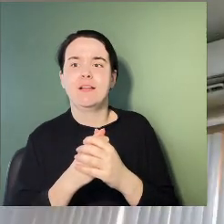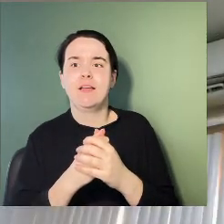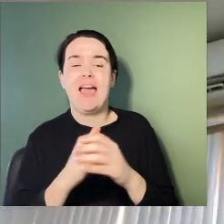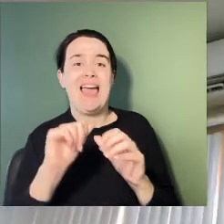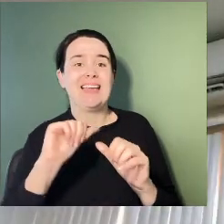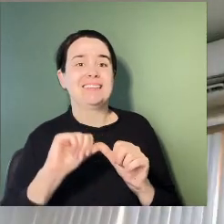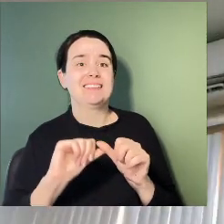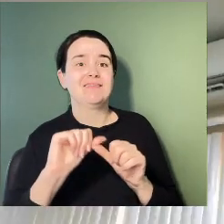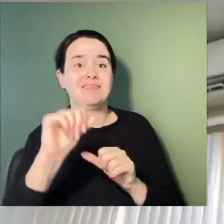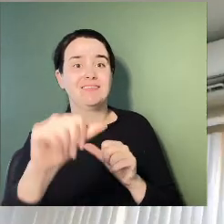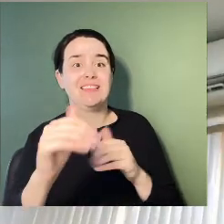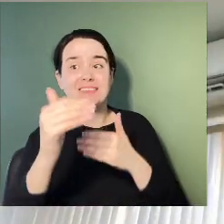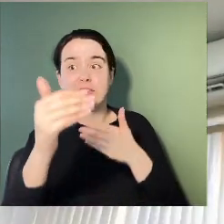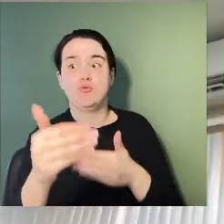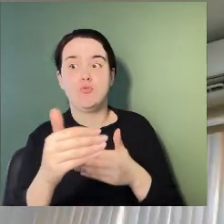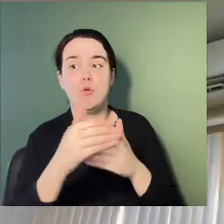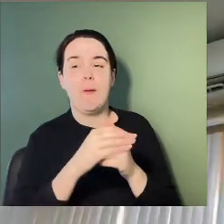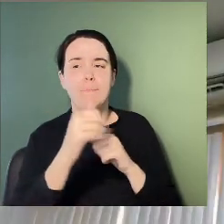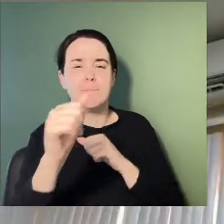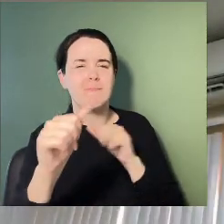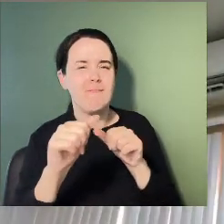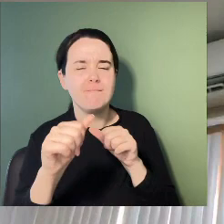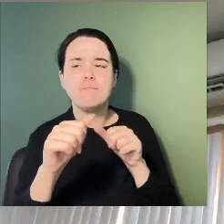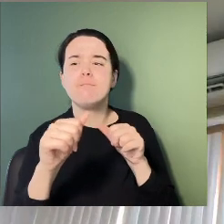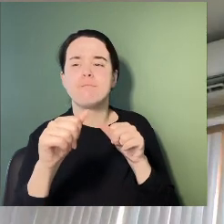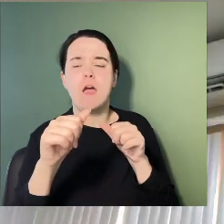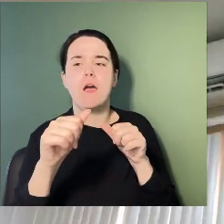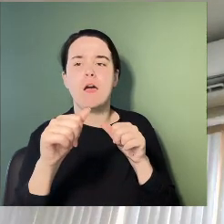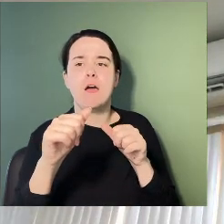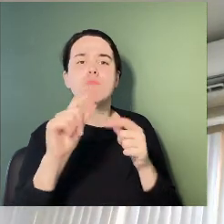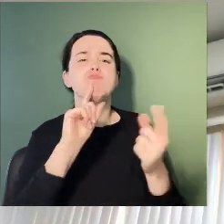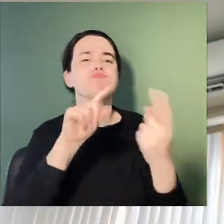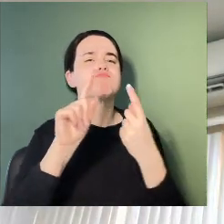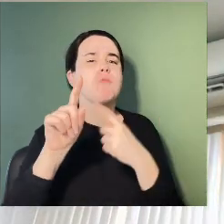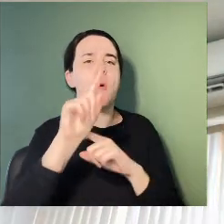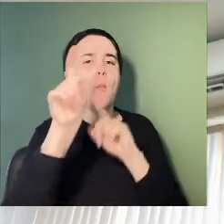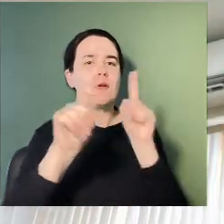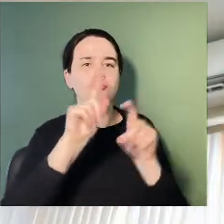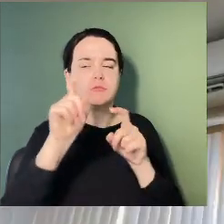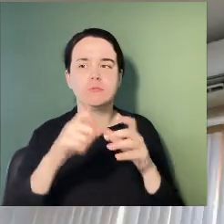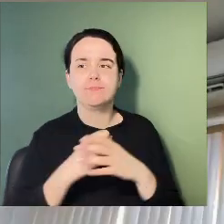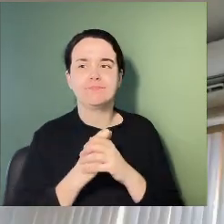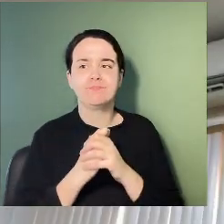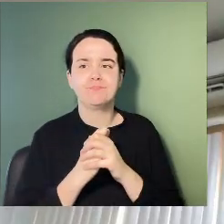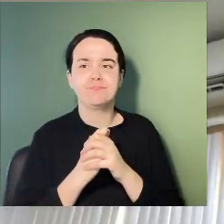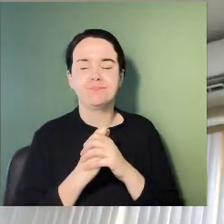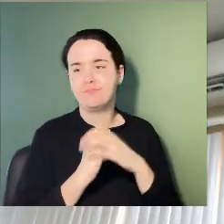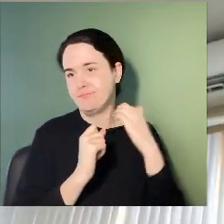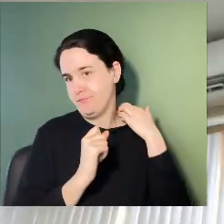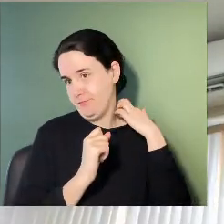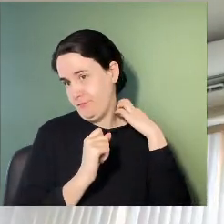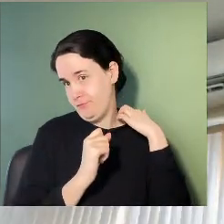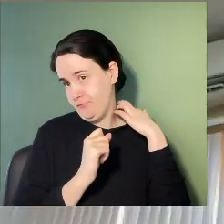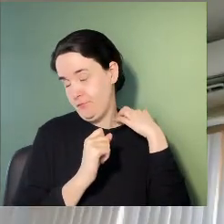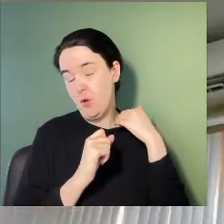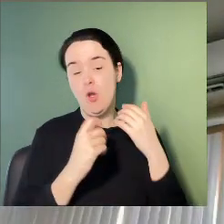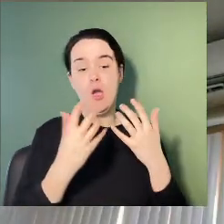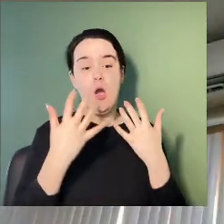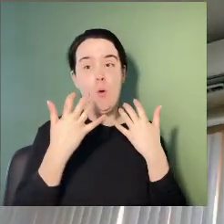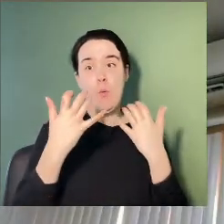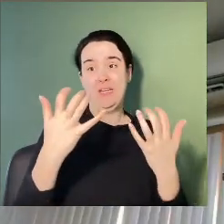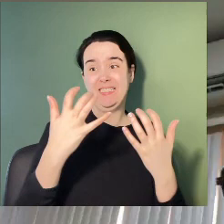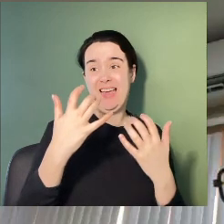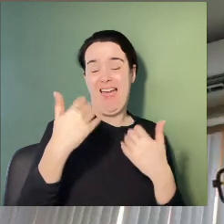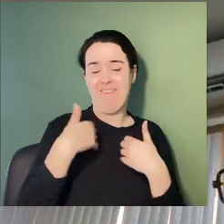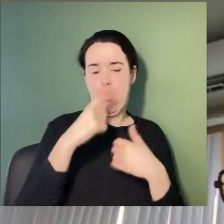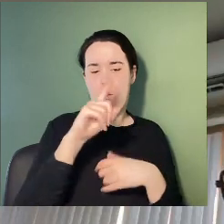session now, let's just briefly at responding to questions from our audience. Some are questions